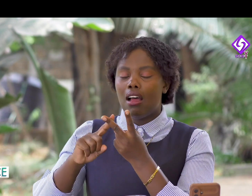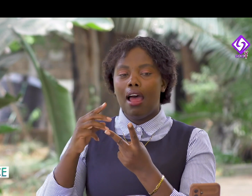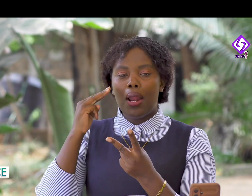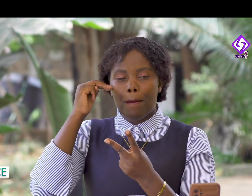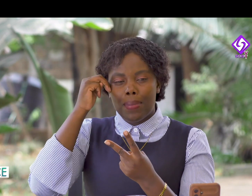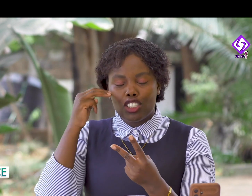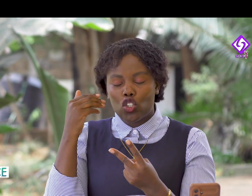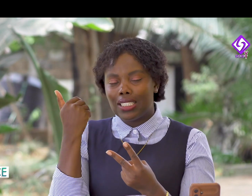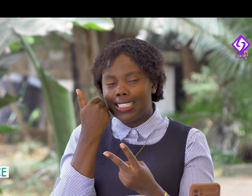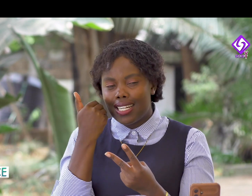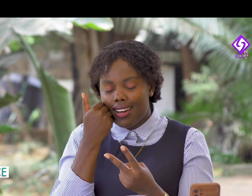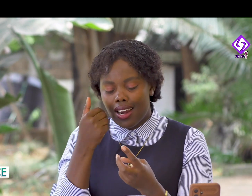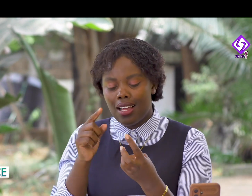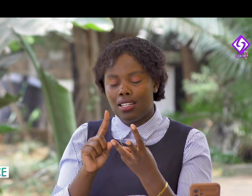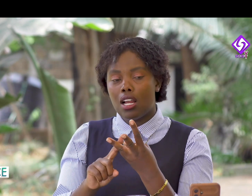suicide,